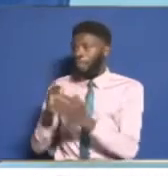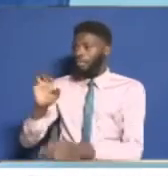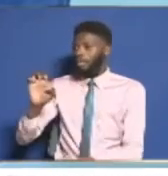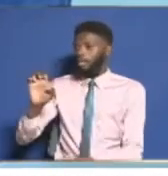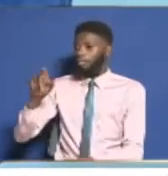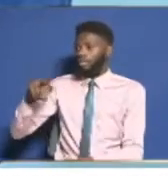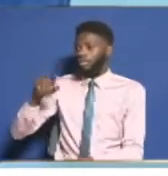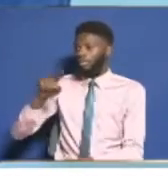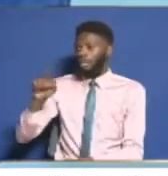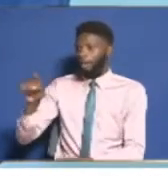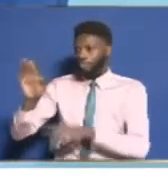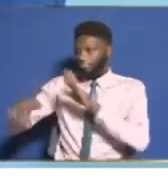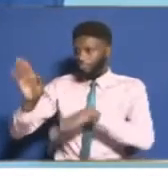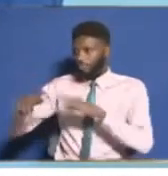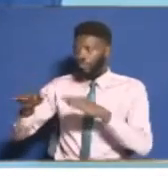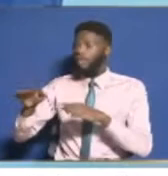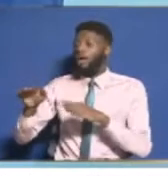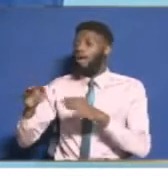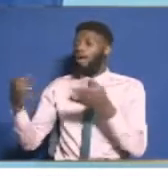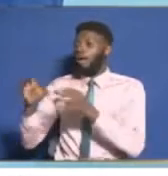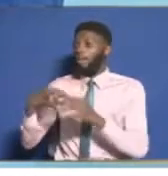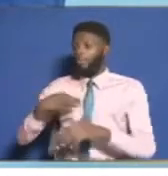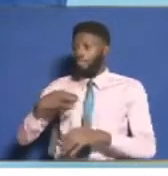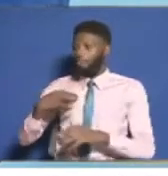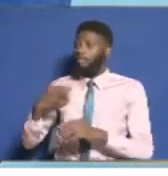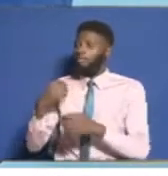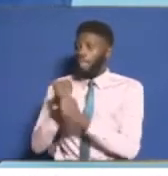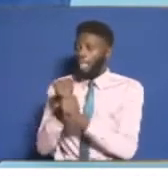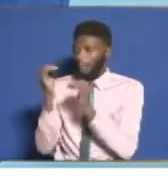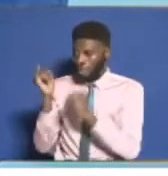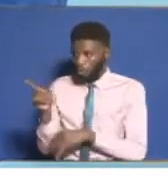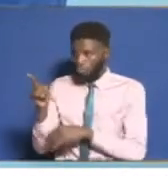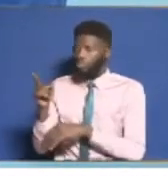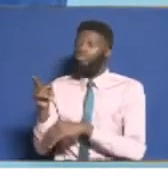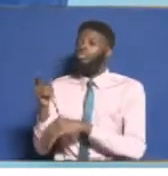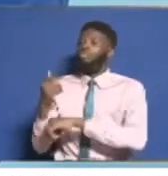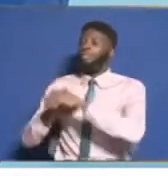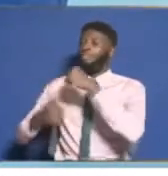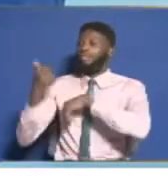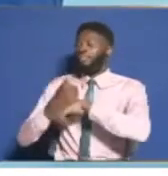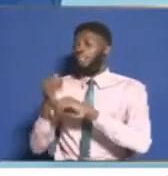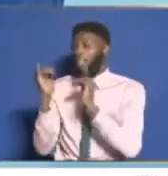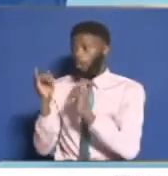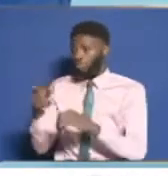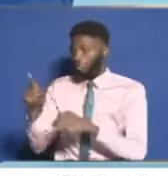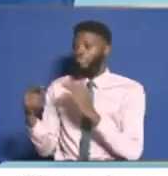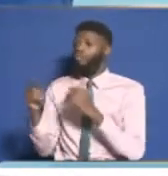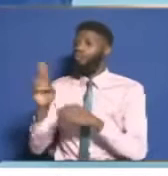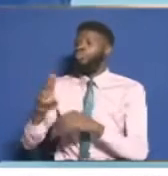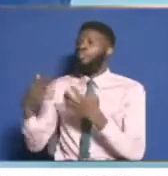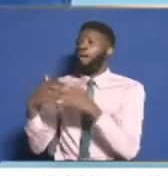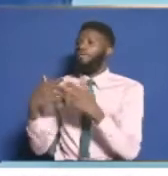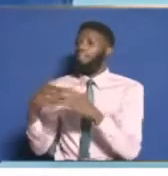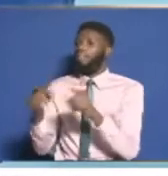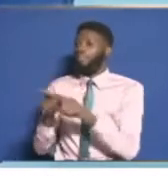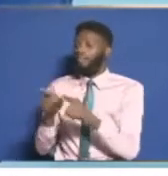EPZ companies that are newly established, that are nascent. You realize that they have digitized even the making